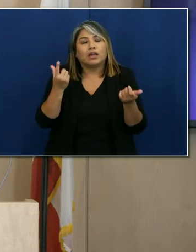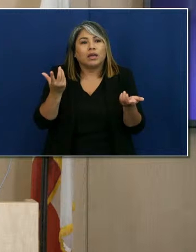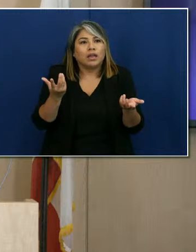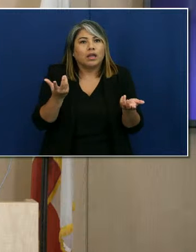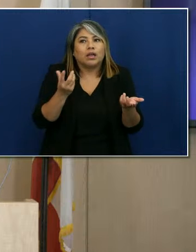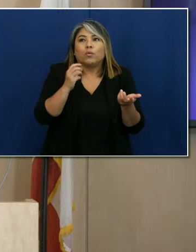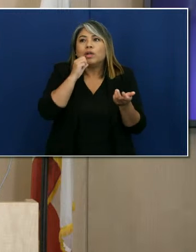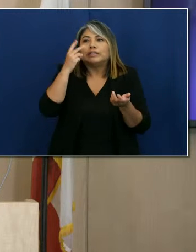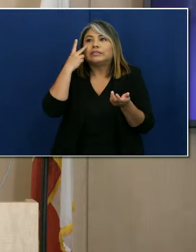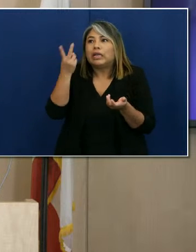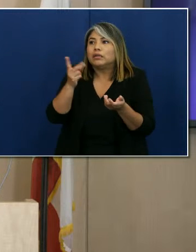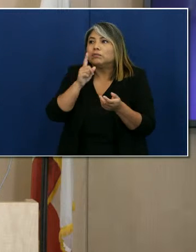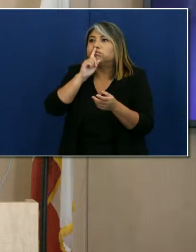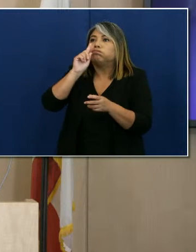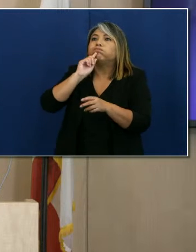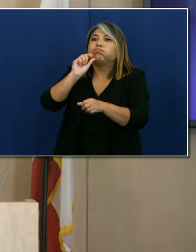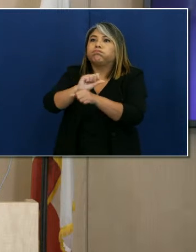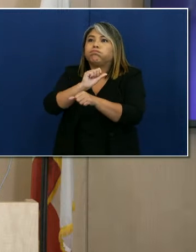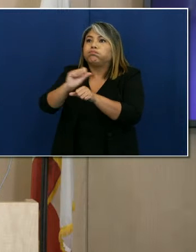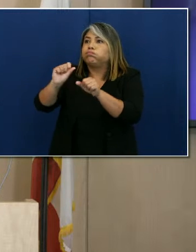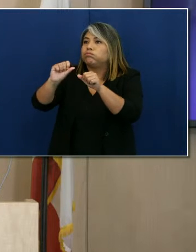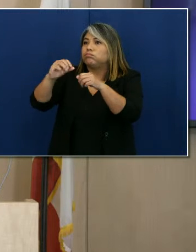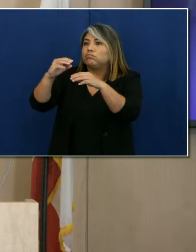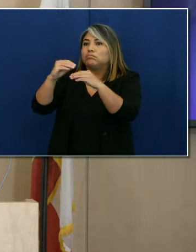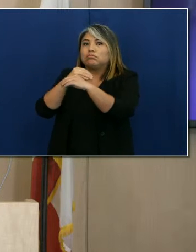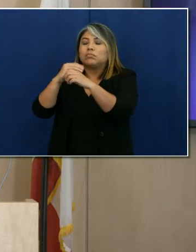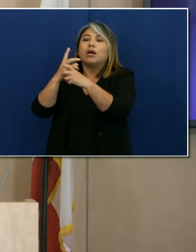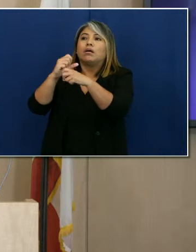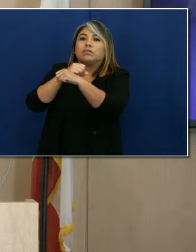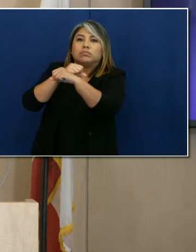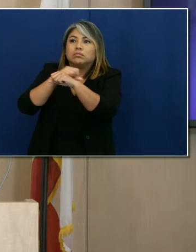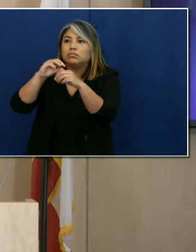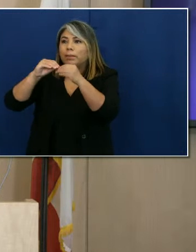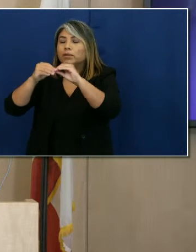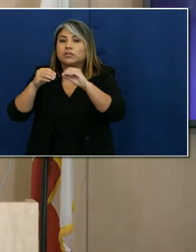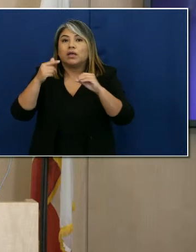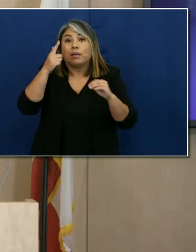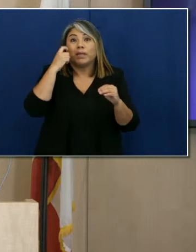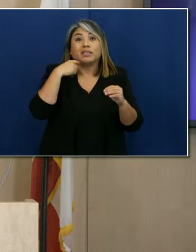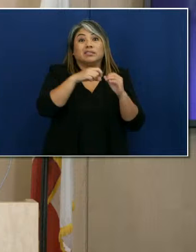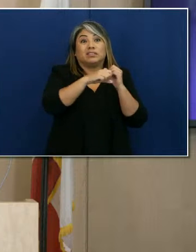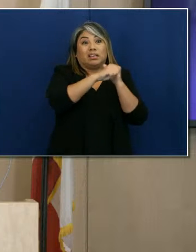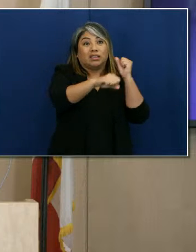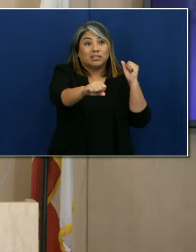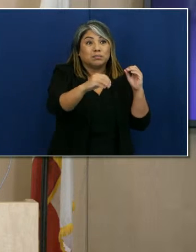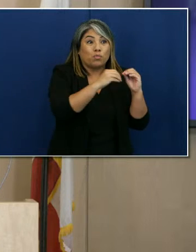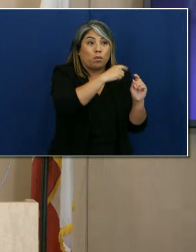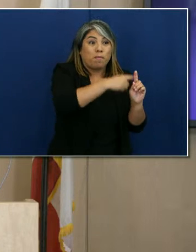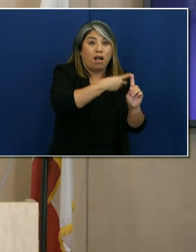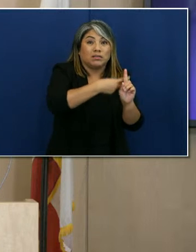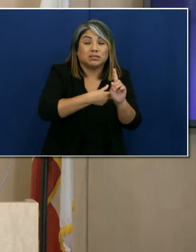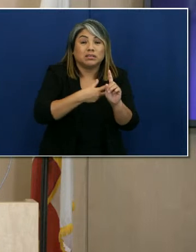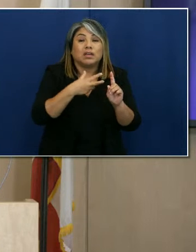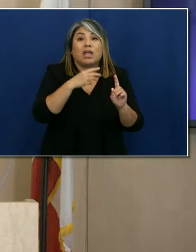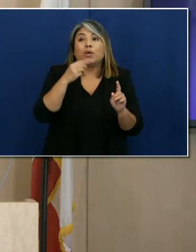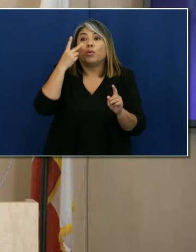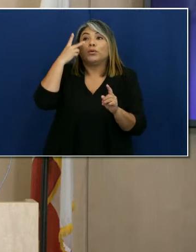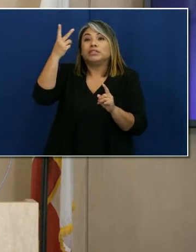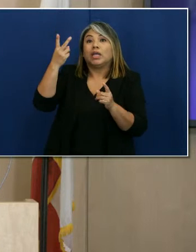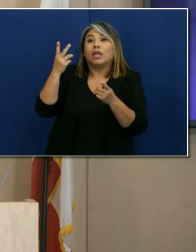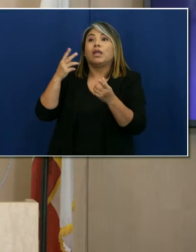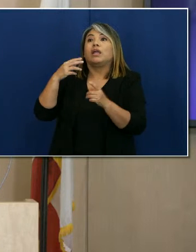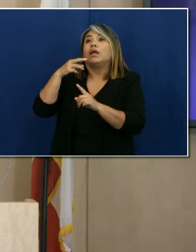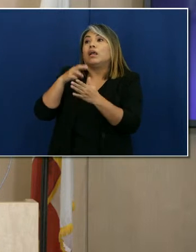yet? Is it just that it takes more months than have yet been spent, and we're going to see the results of this work in another month's